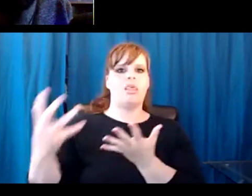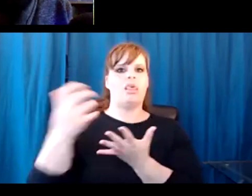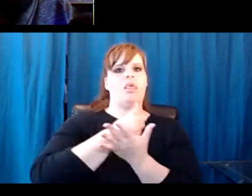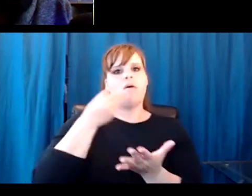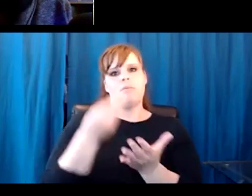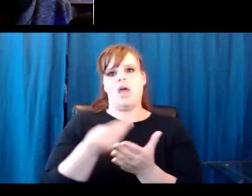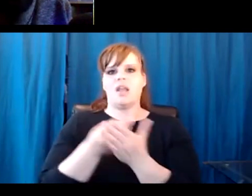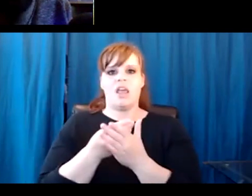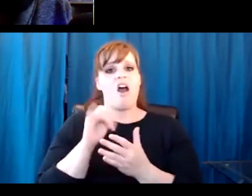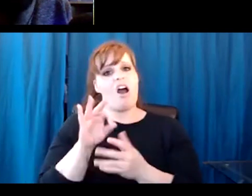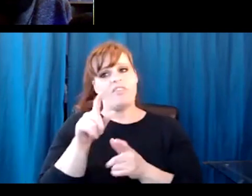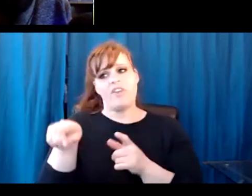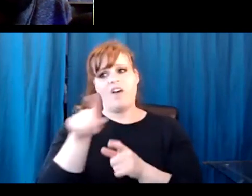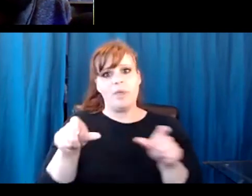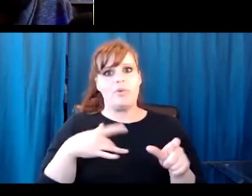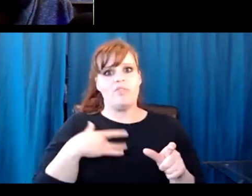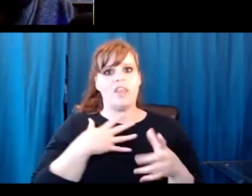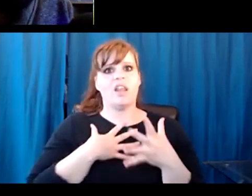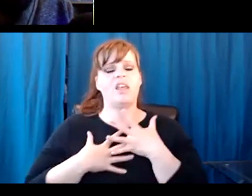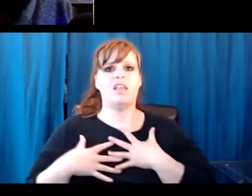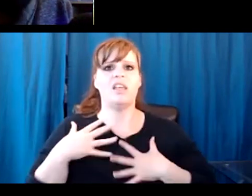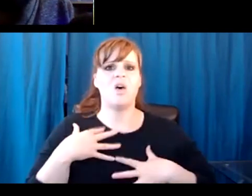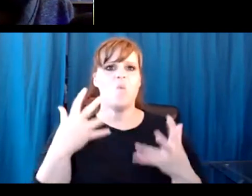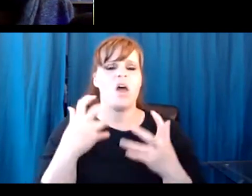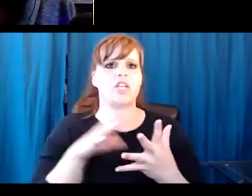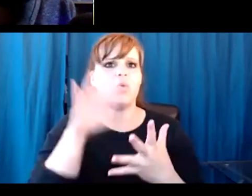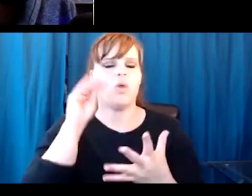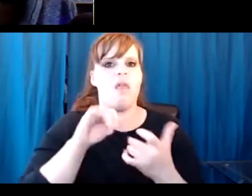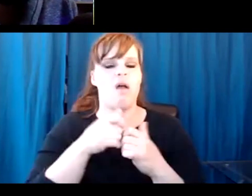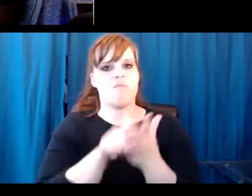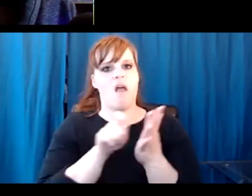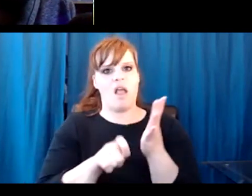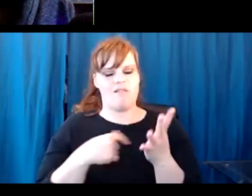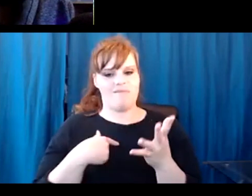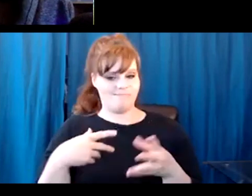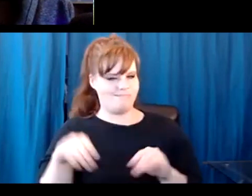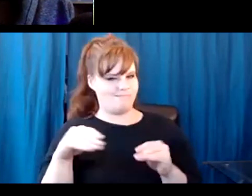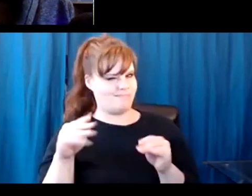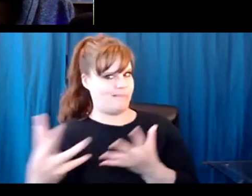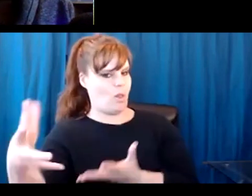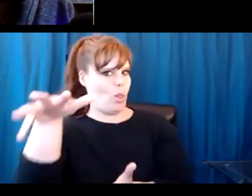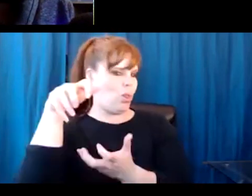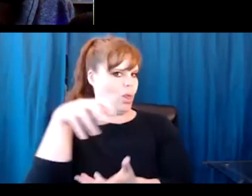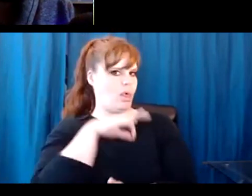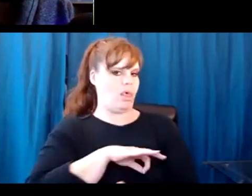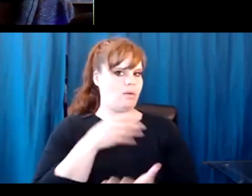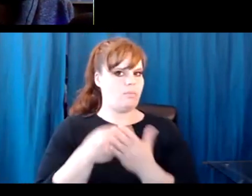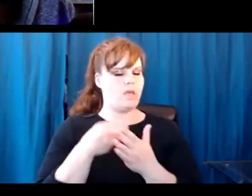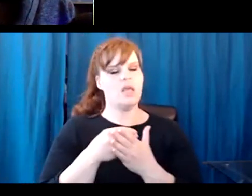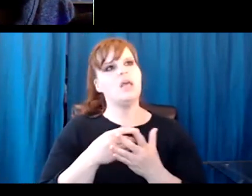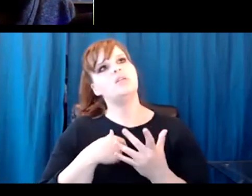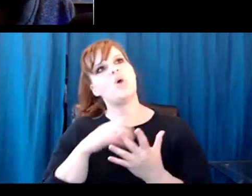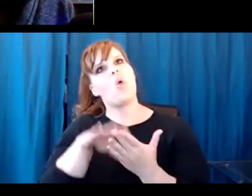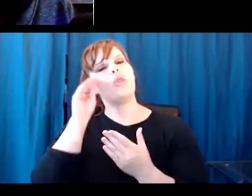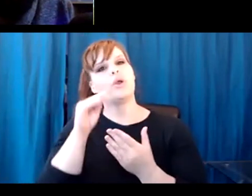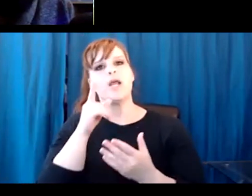know, folks' desperation. But really, it's so much of it is about learning yourself, right? Learning who